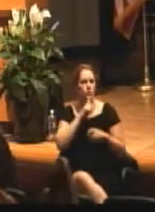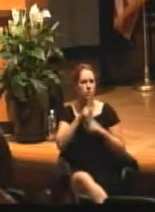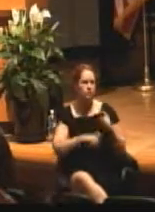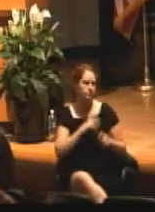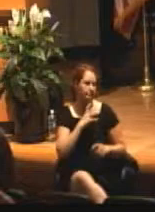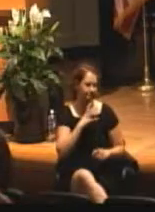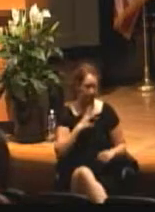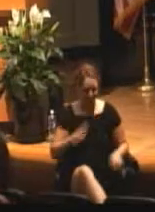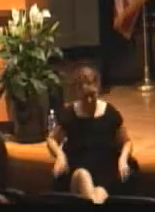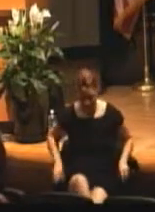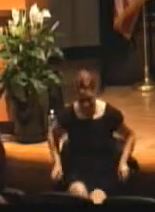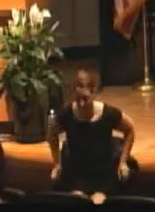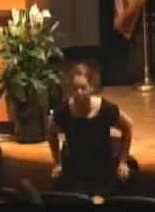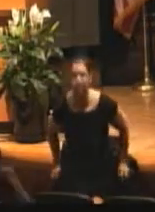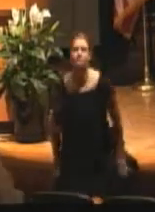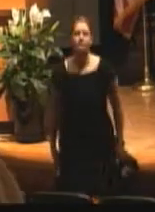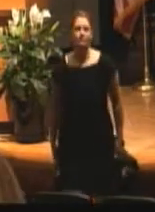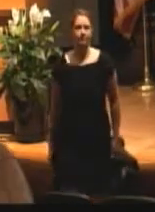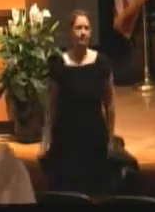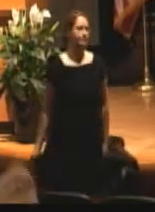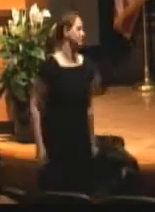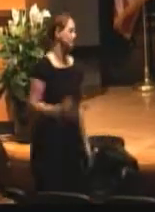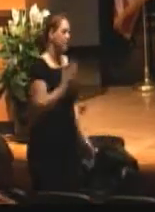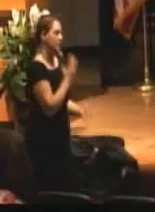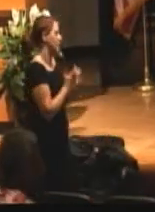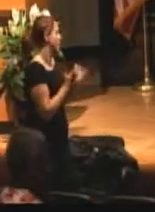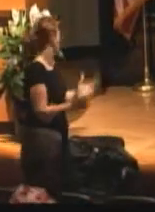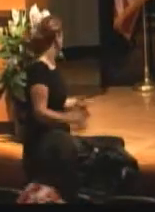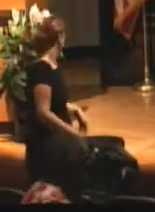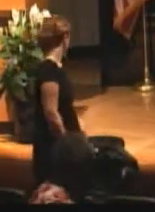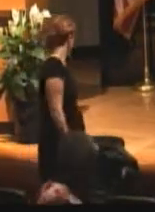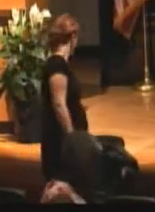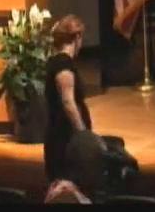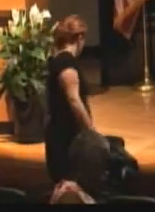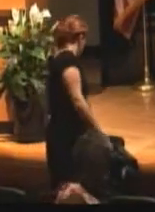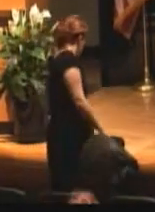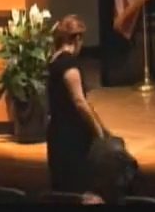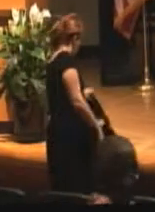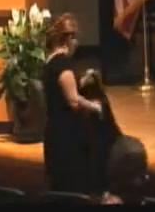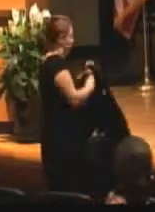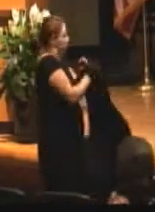out. Okay, thank you very much. If you have any COPEC